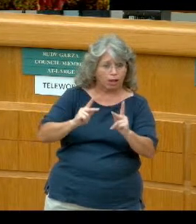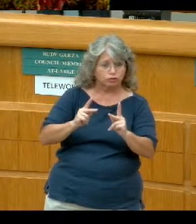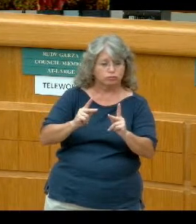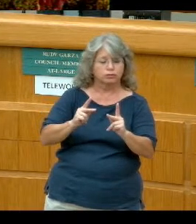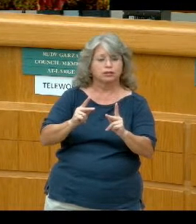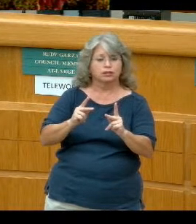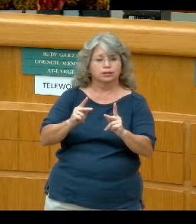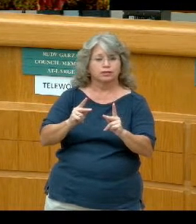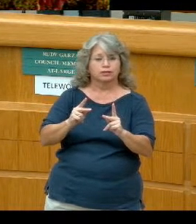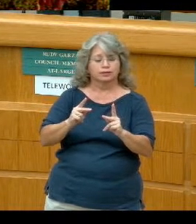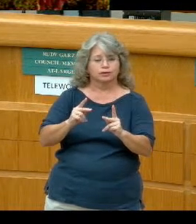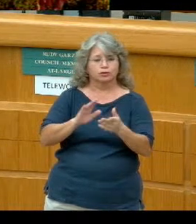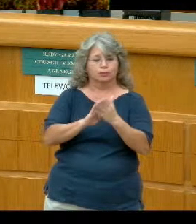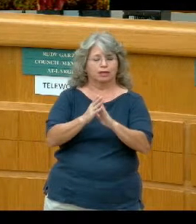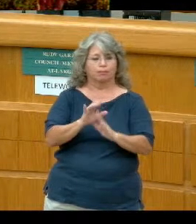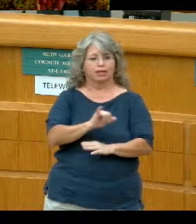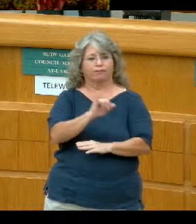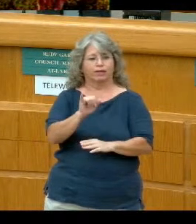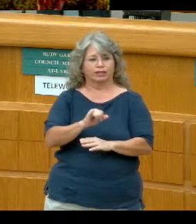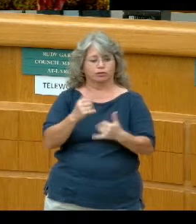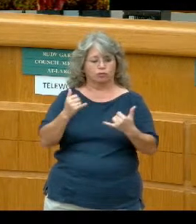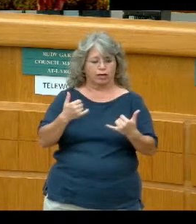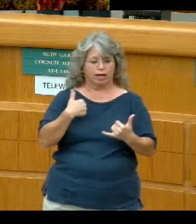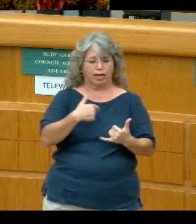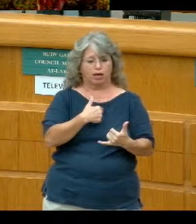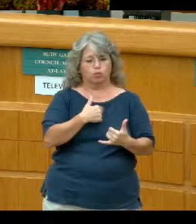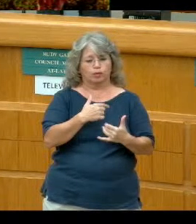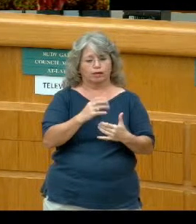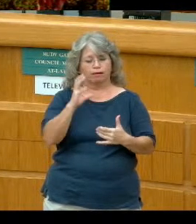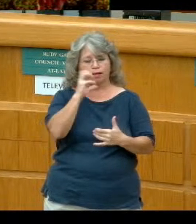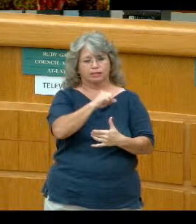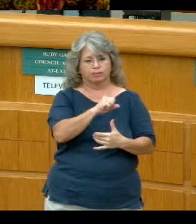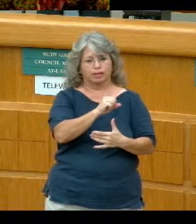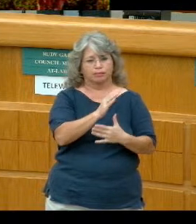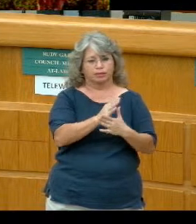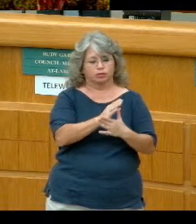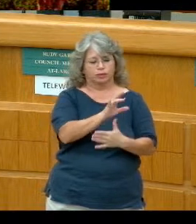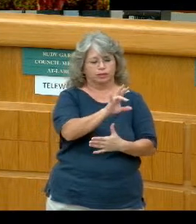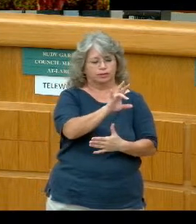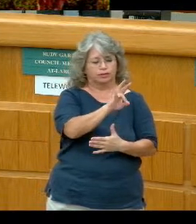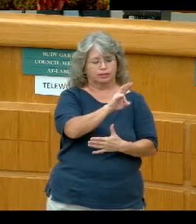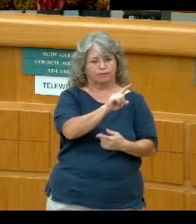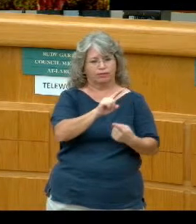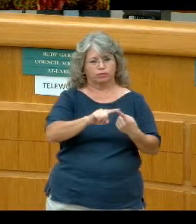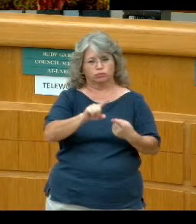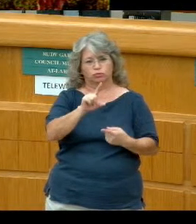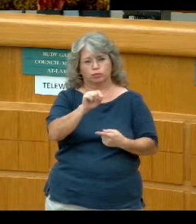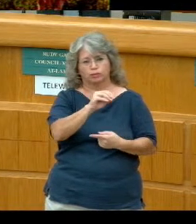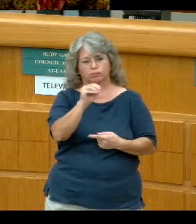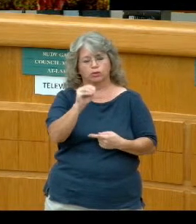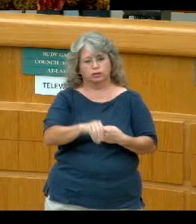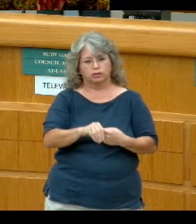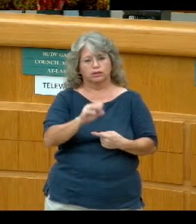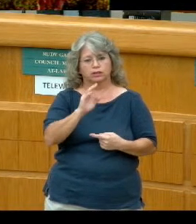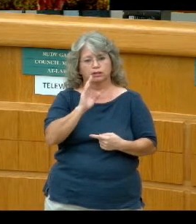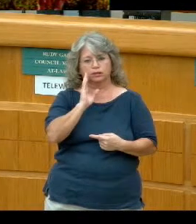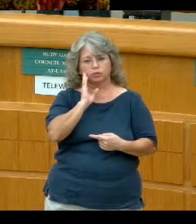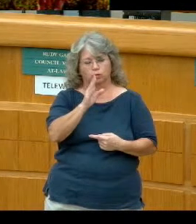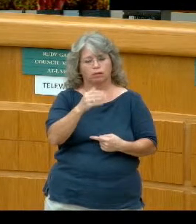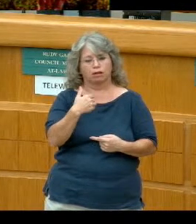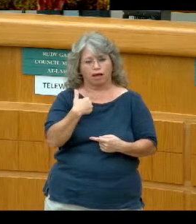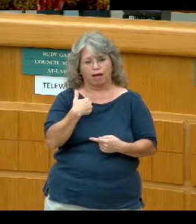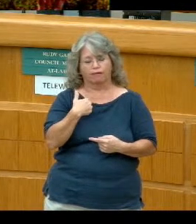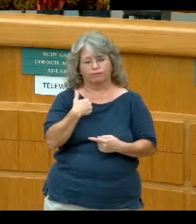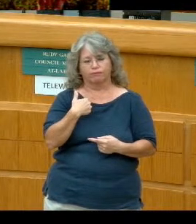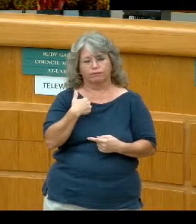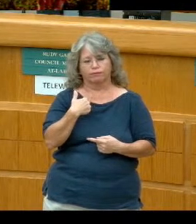our estimates are that between 7 and 20% of the coastal bend have been infected. So we still have a long ways to go to